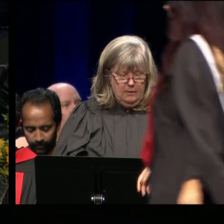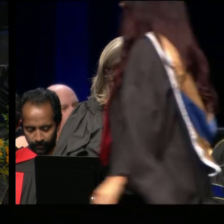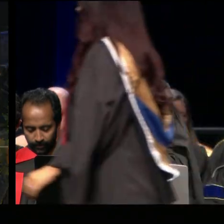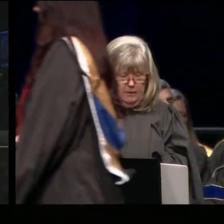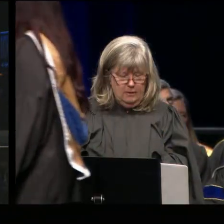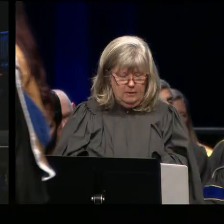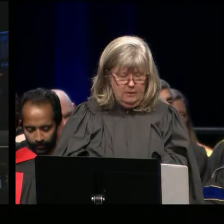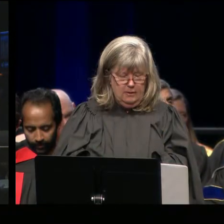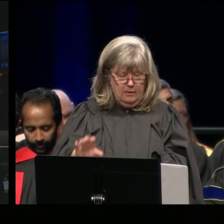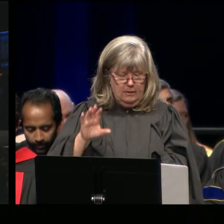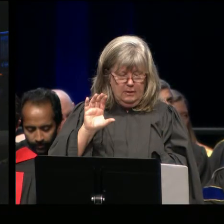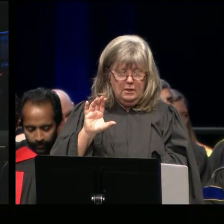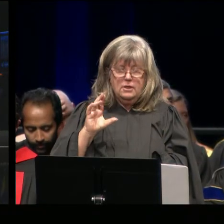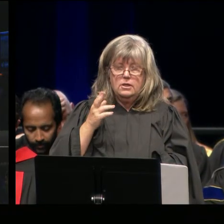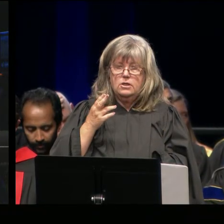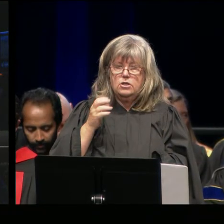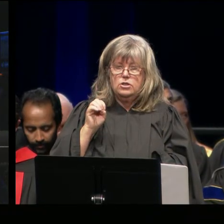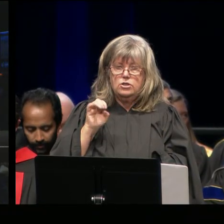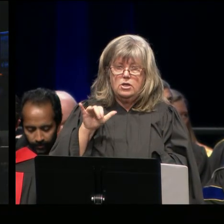Cheyenne Lance.